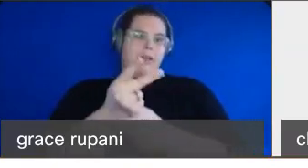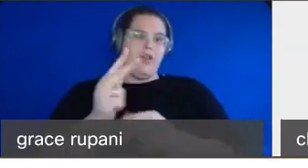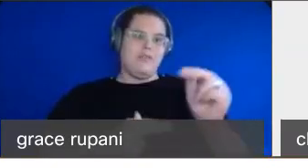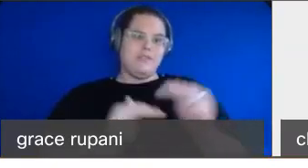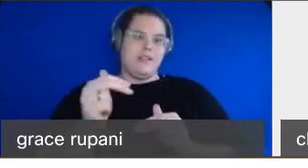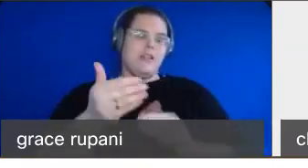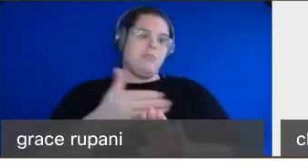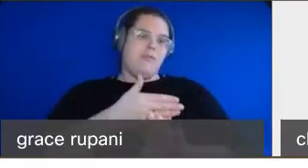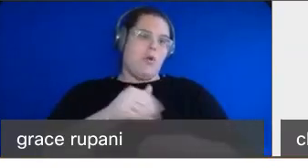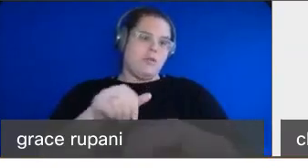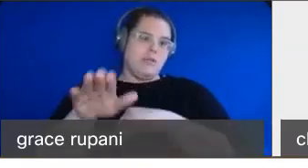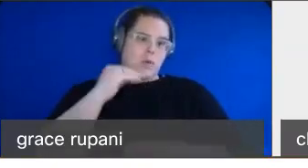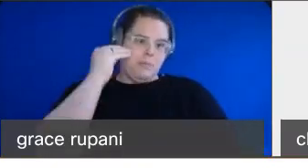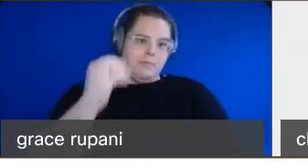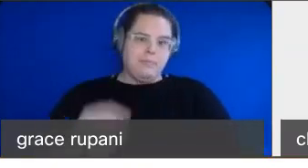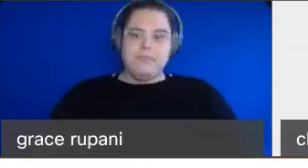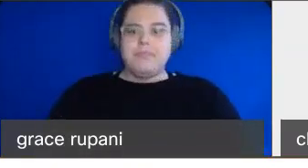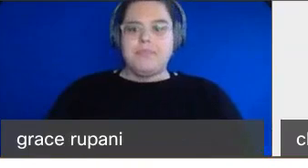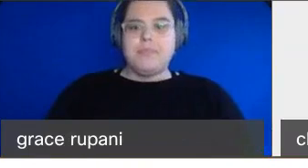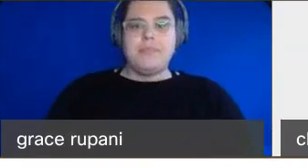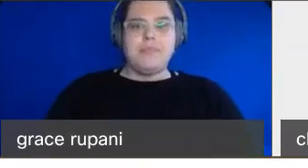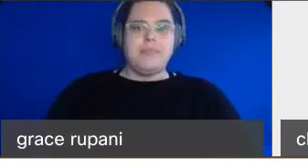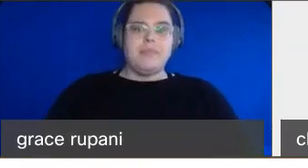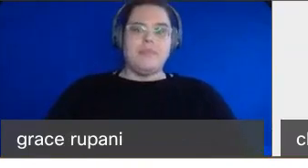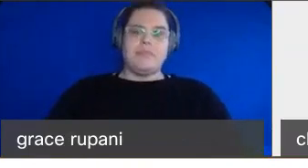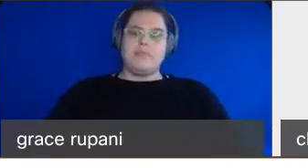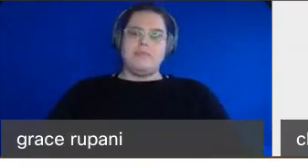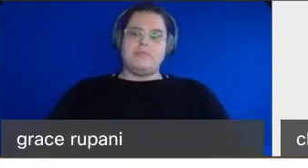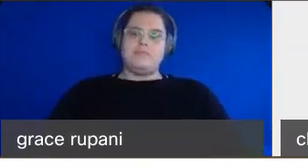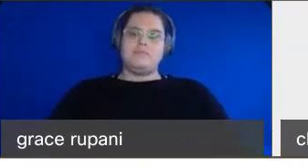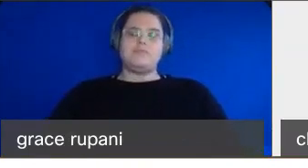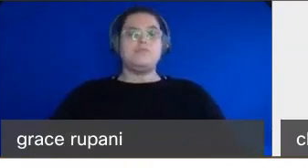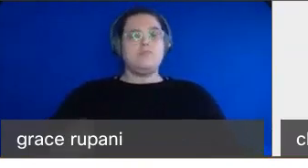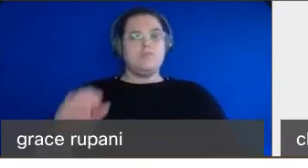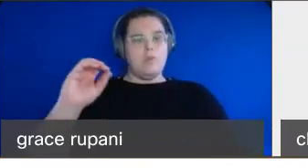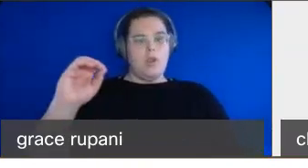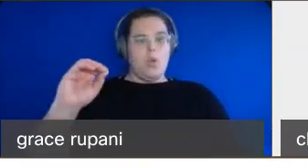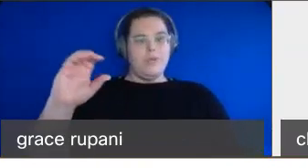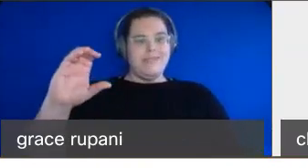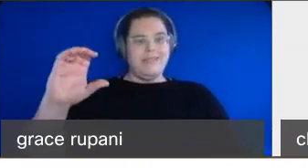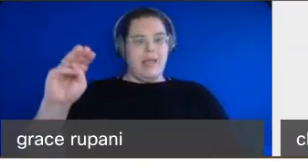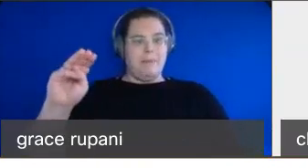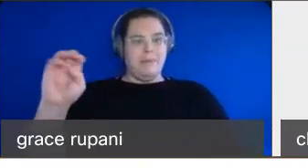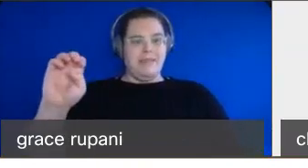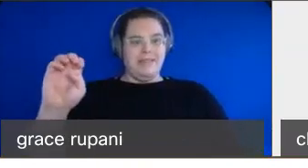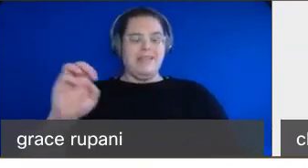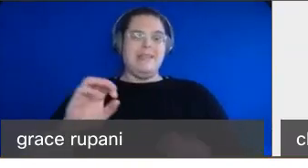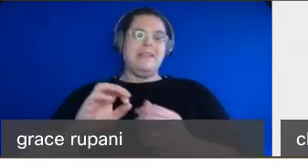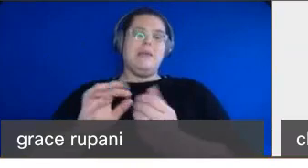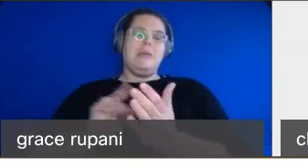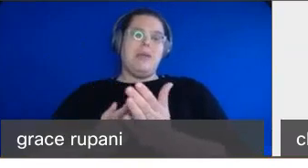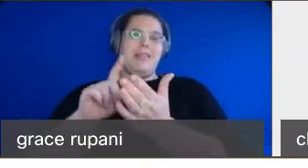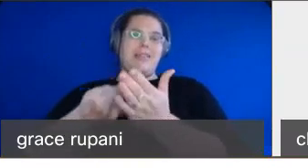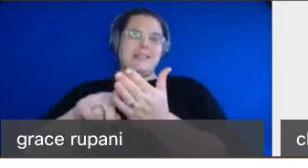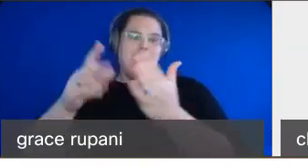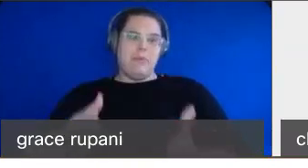And now in terms of, we have gotten some update from OCME, and so you'll see the numbers have changed a little bit. So